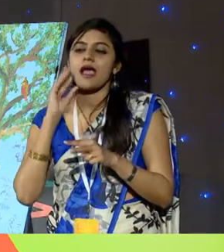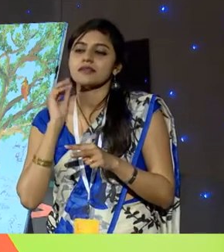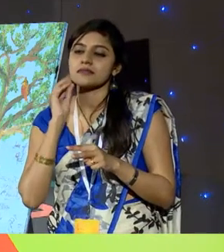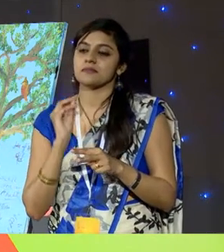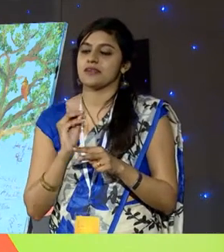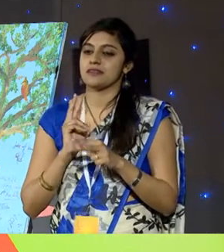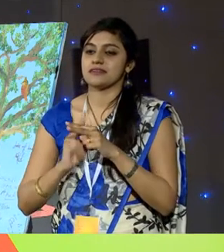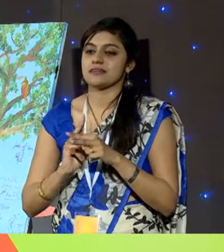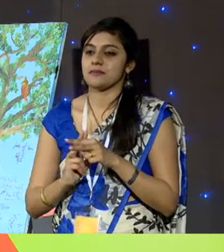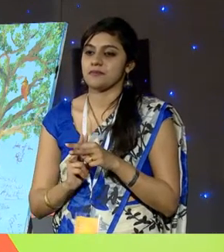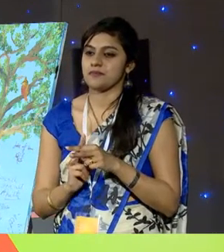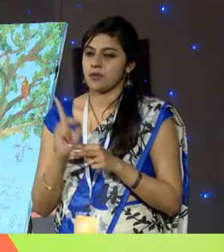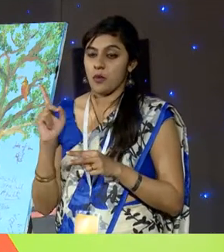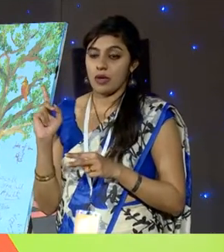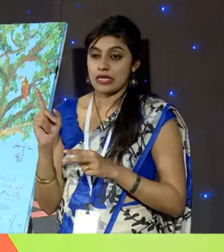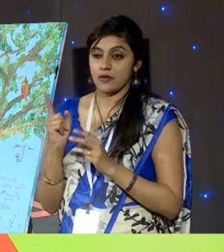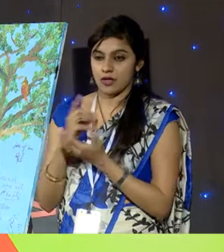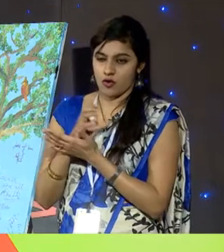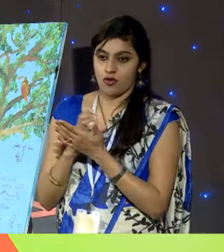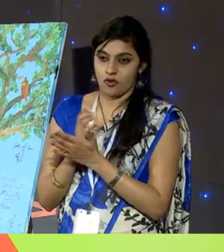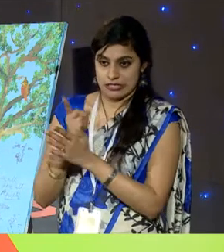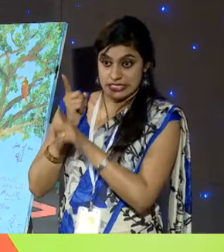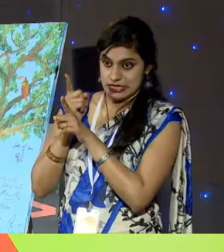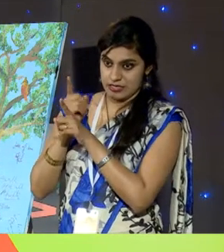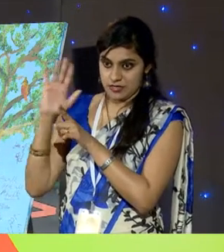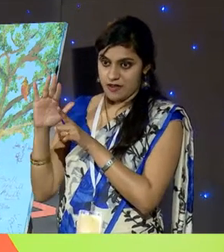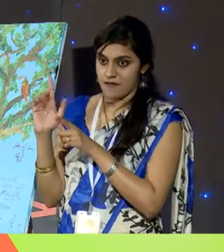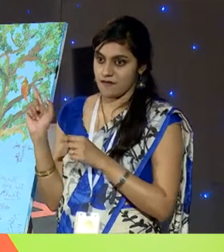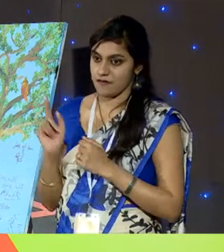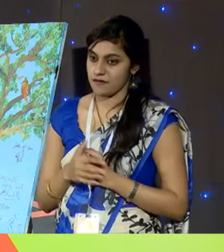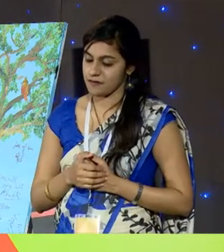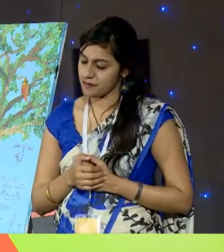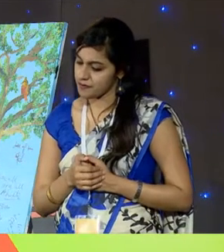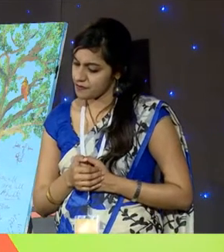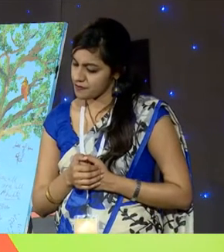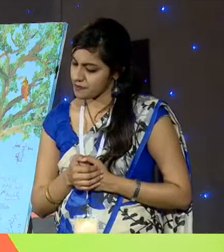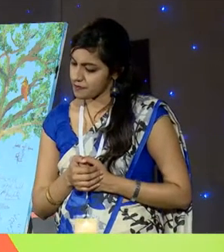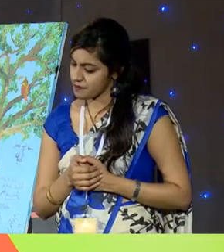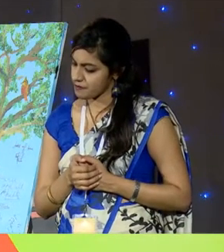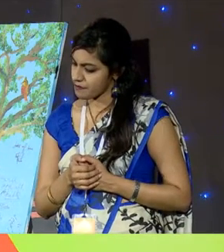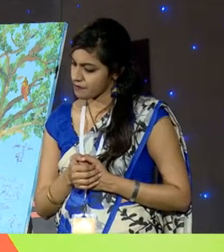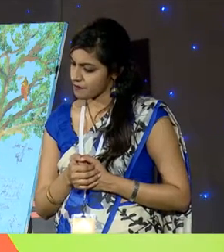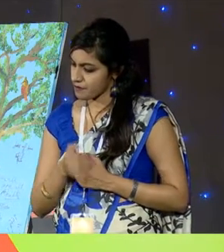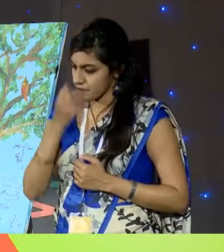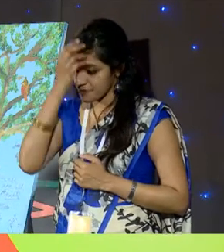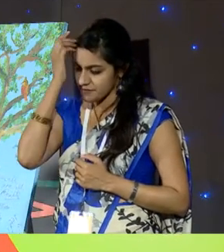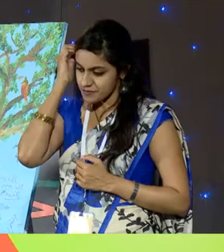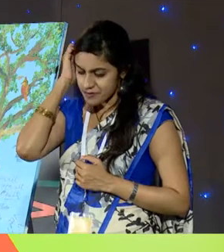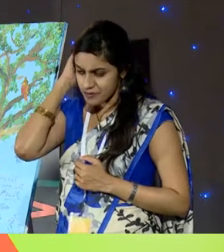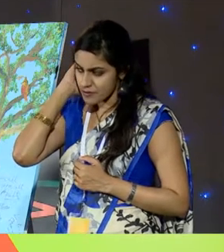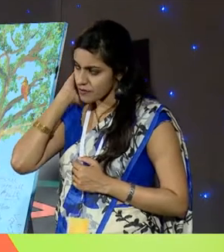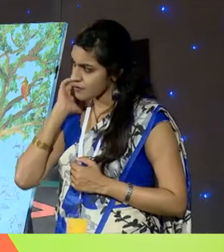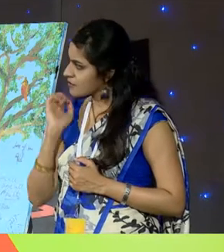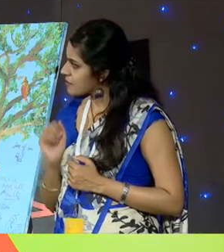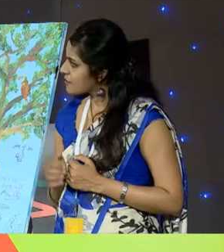There is a professor of mine who used to say that there is a man in every woman.